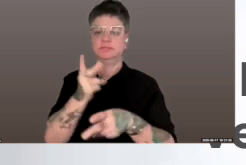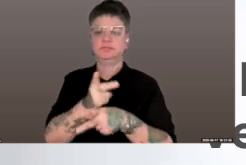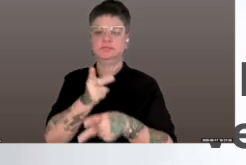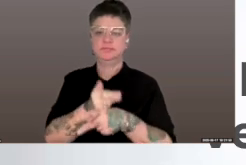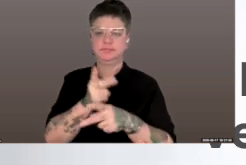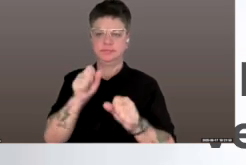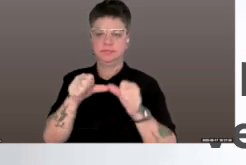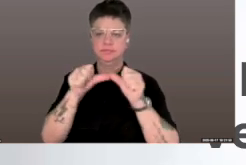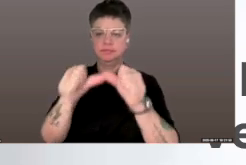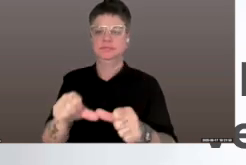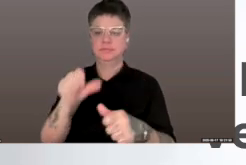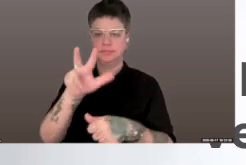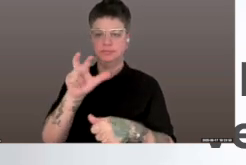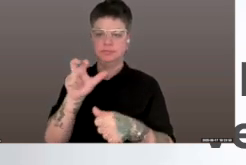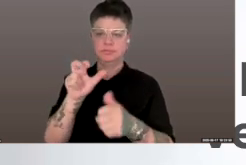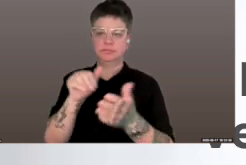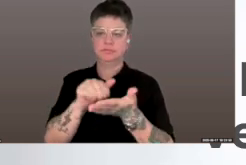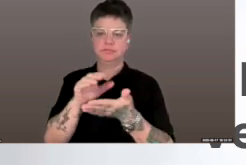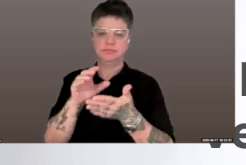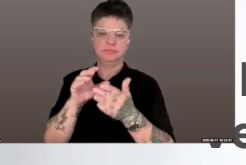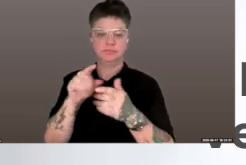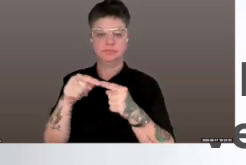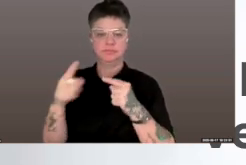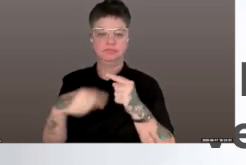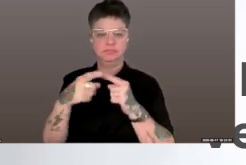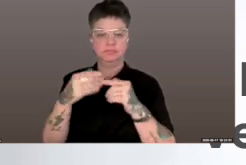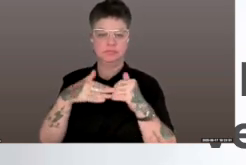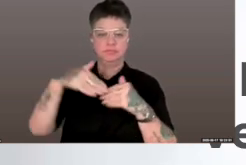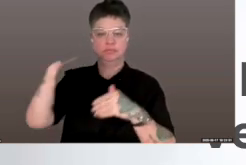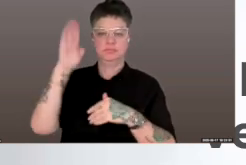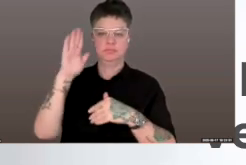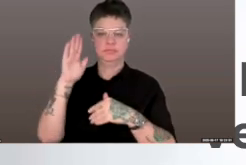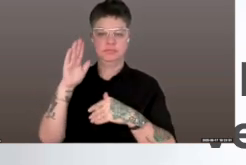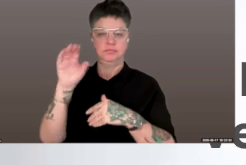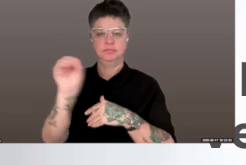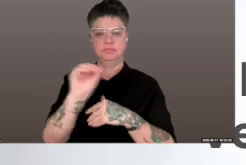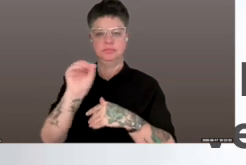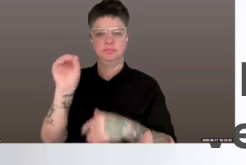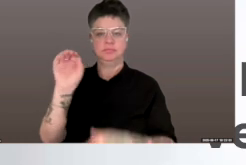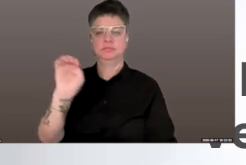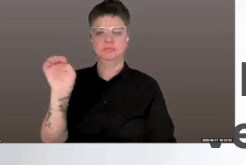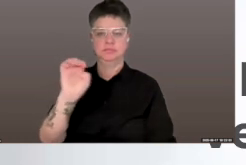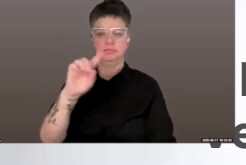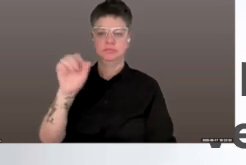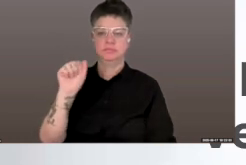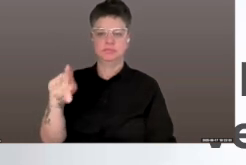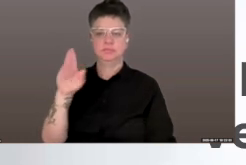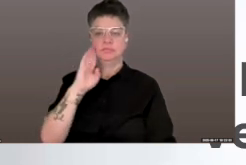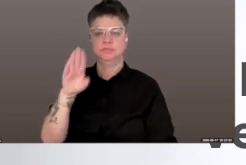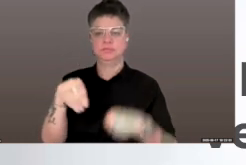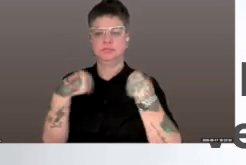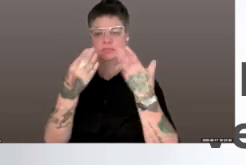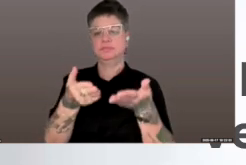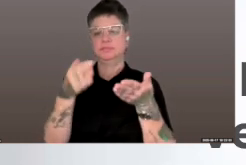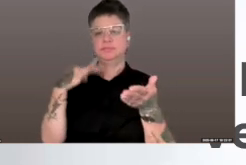incentivizes incentives to replace the vehicle are stackable with other local or federal